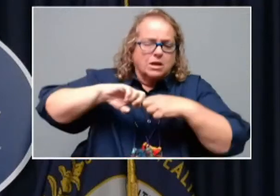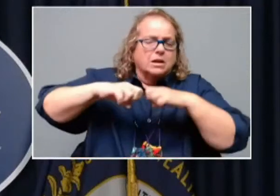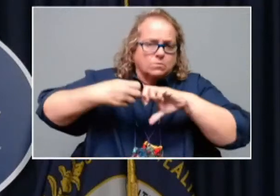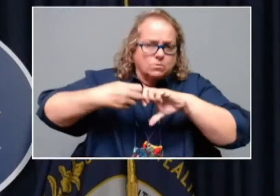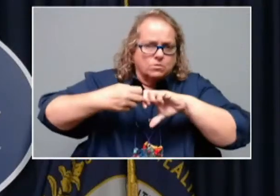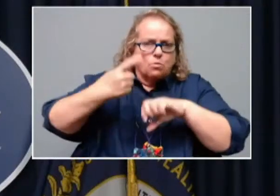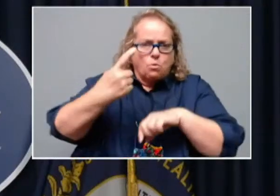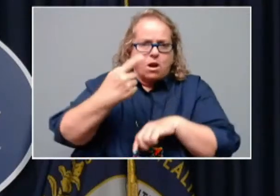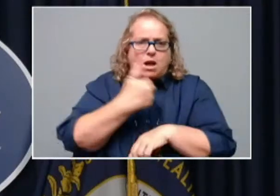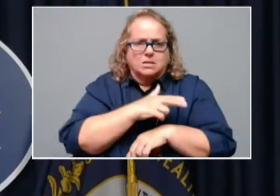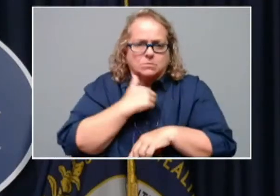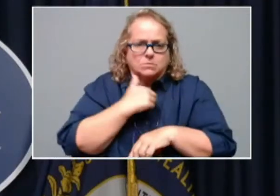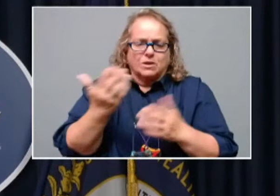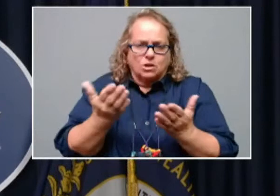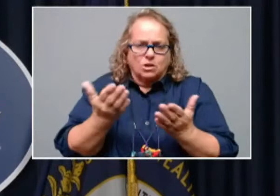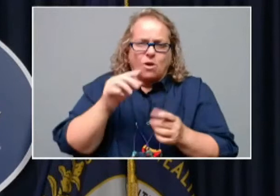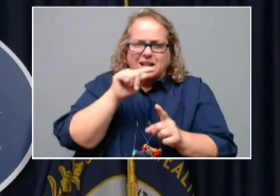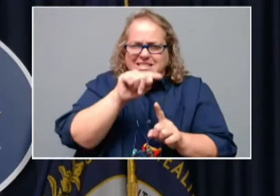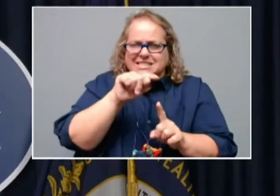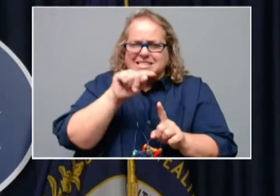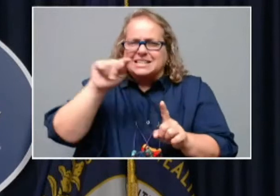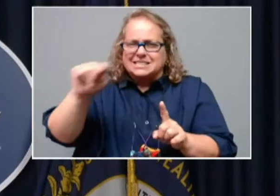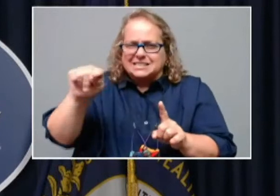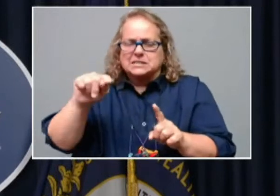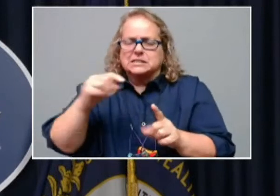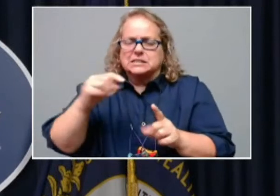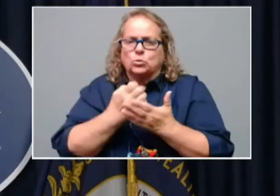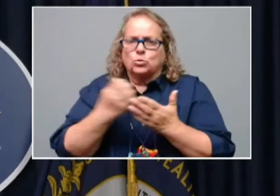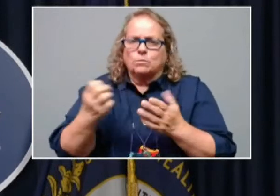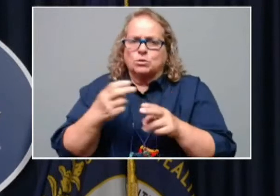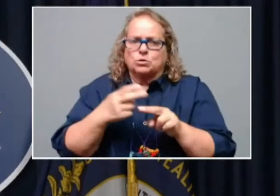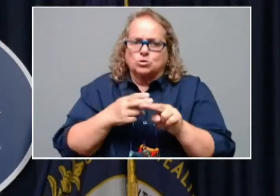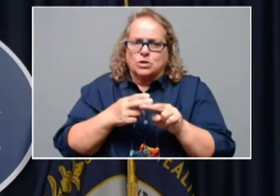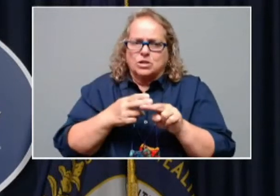hospital here or there. I think that